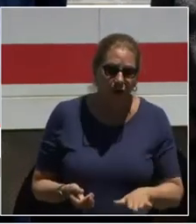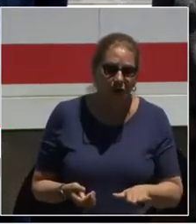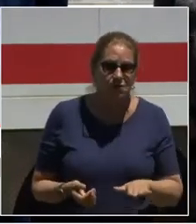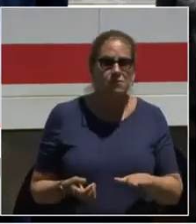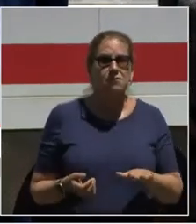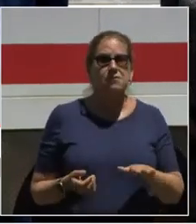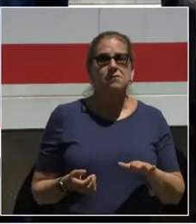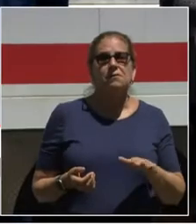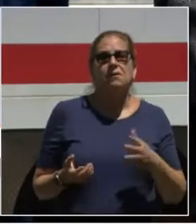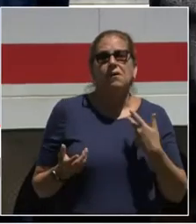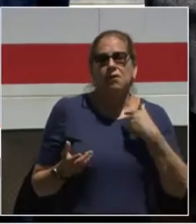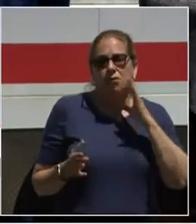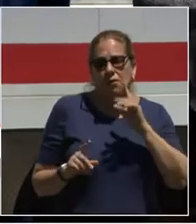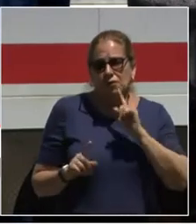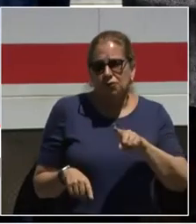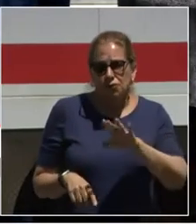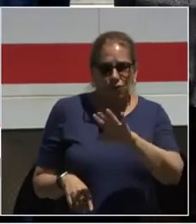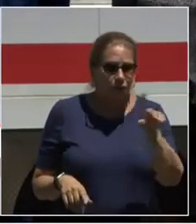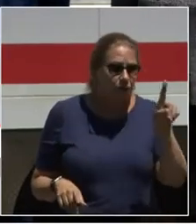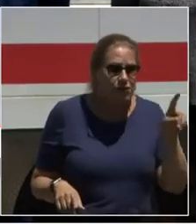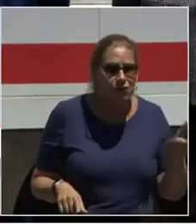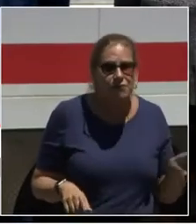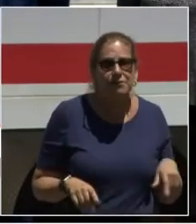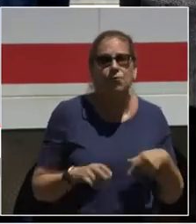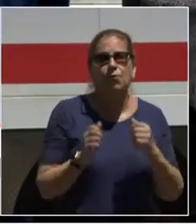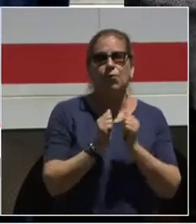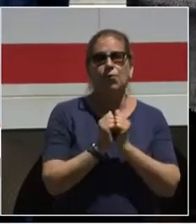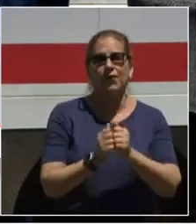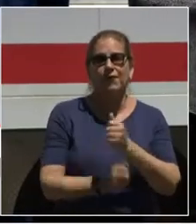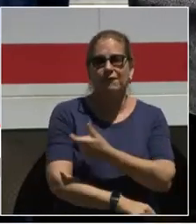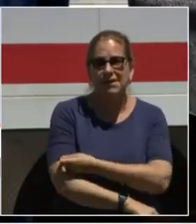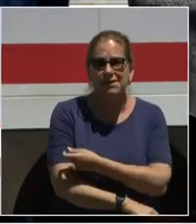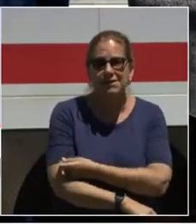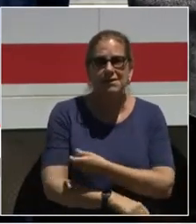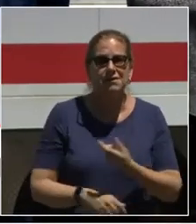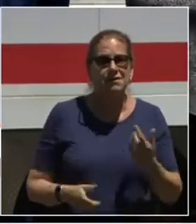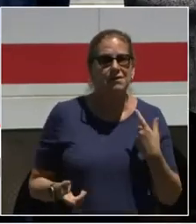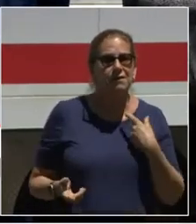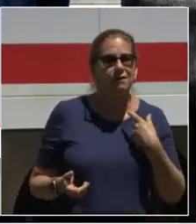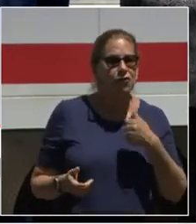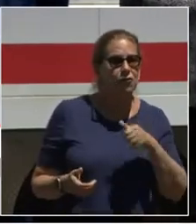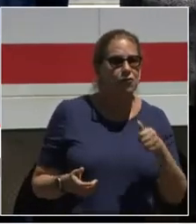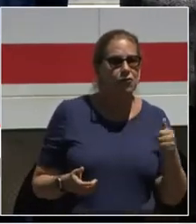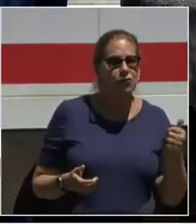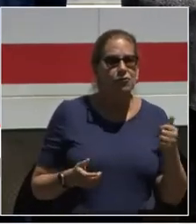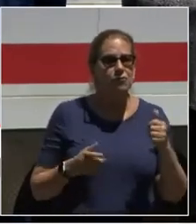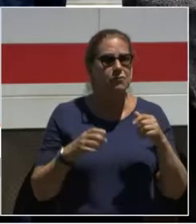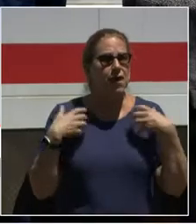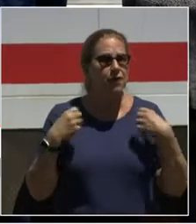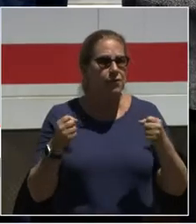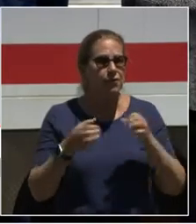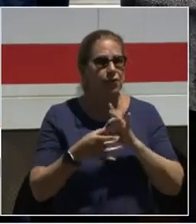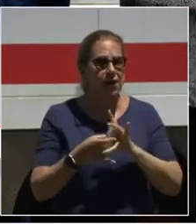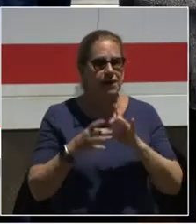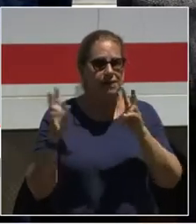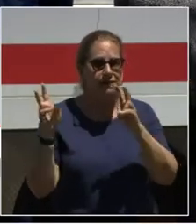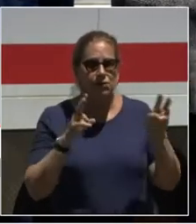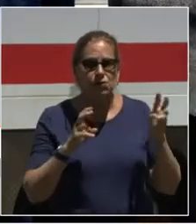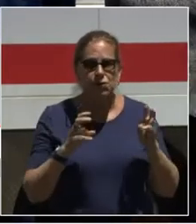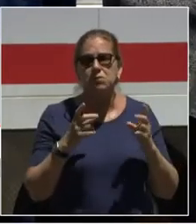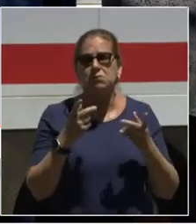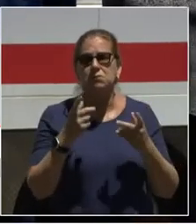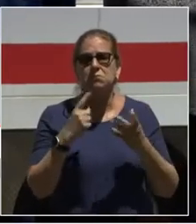about vaccines and to check in on any other health related problem. They can also complete